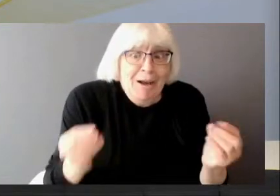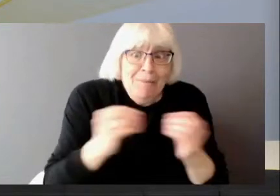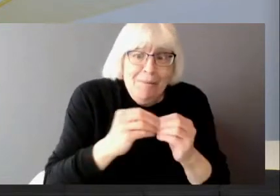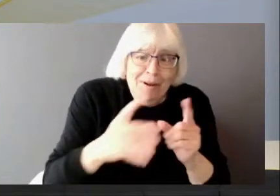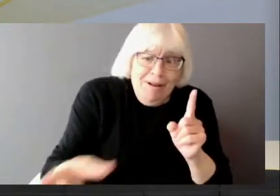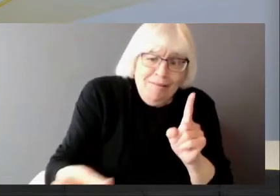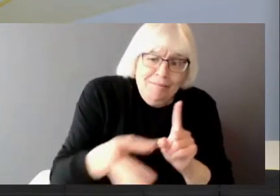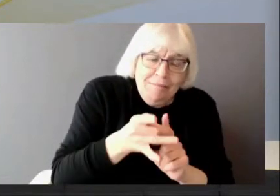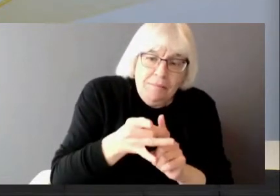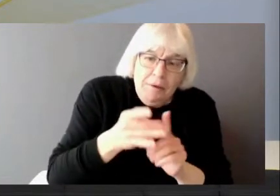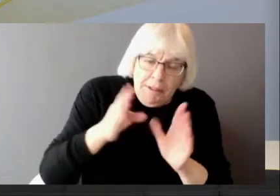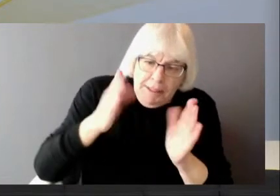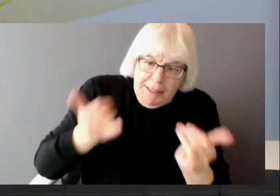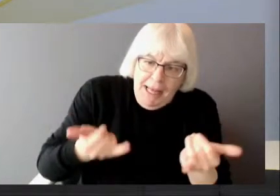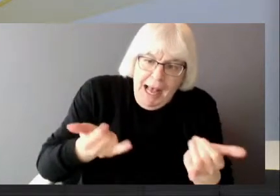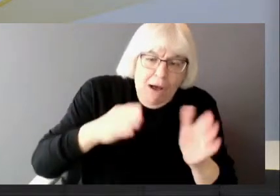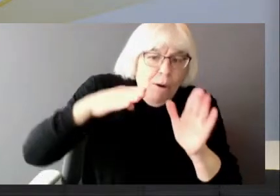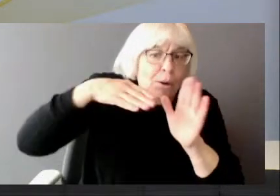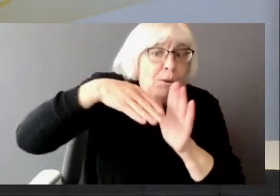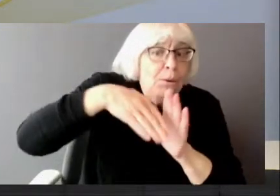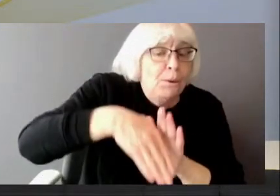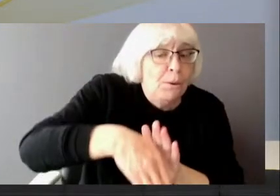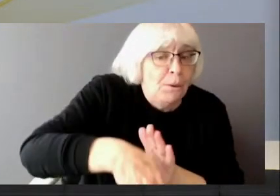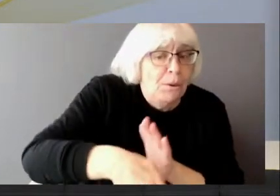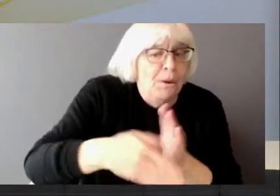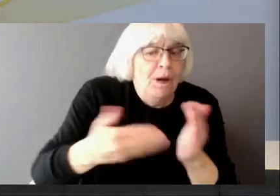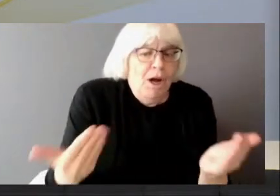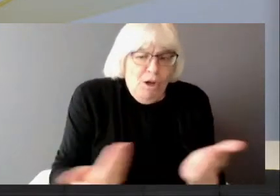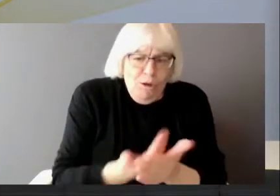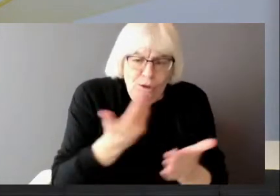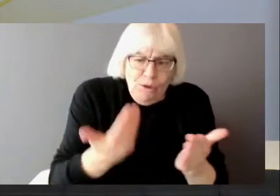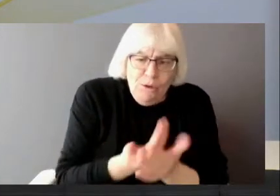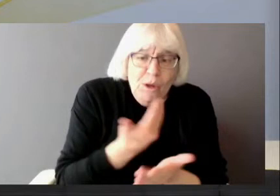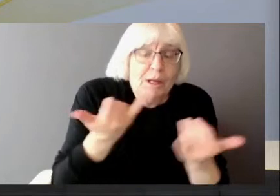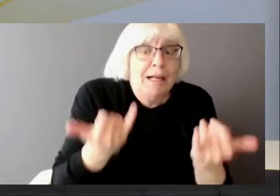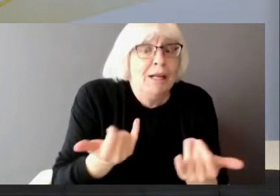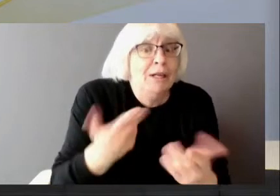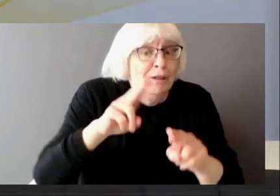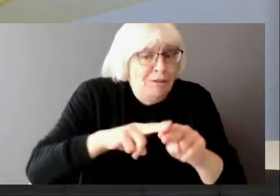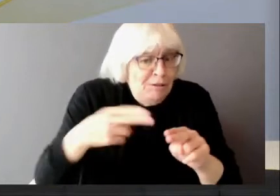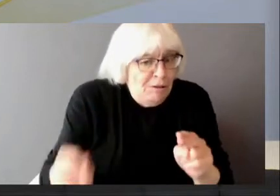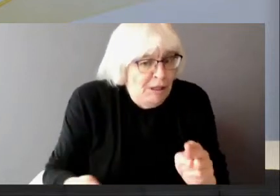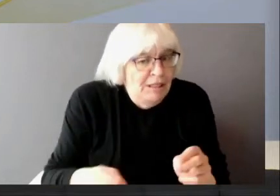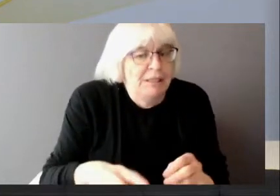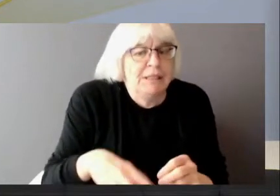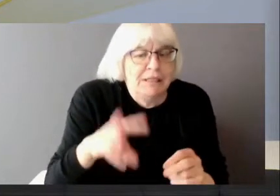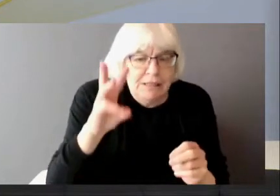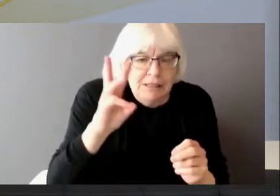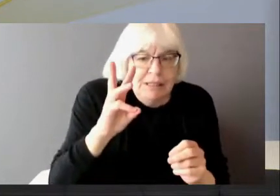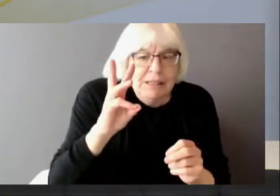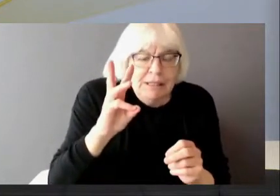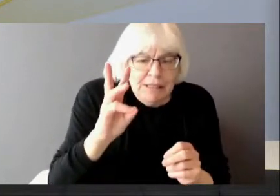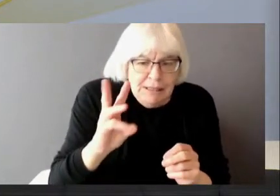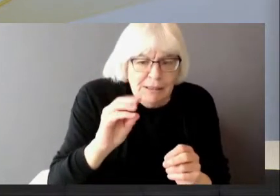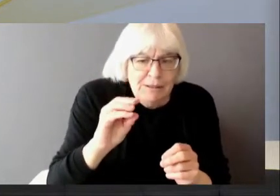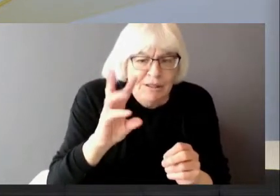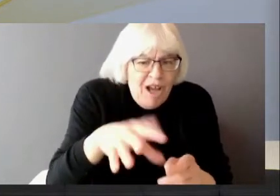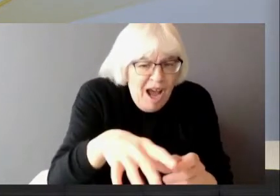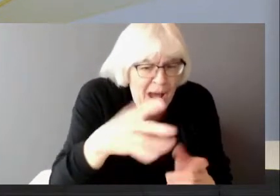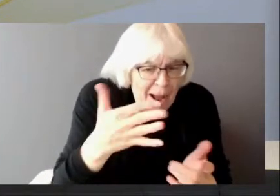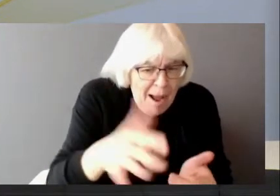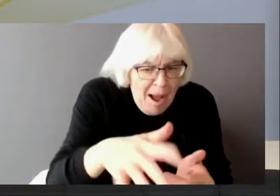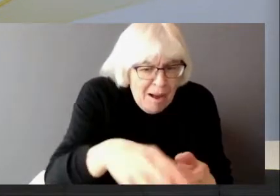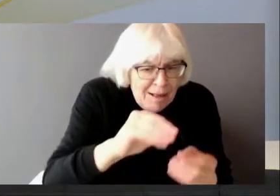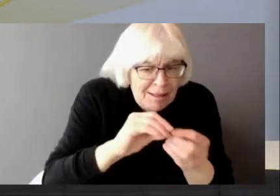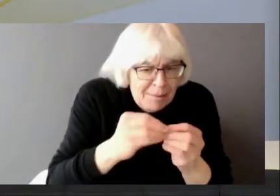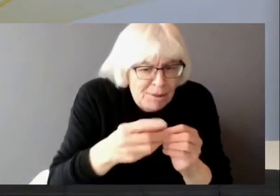down 31%. Hospitalizations were down 14% and ICU admissions down 10%.